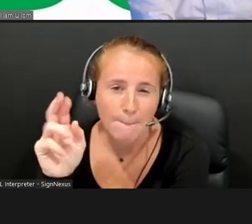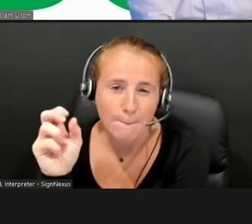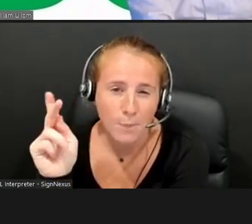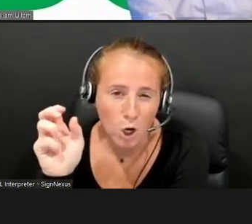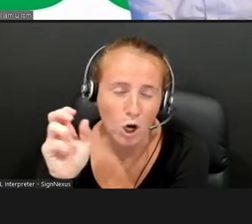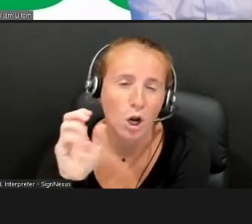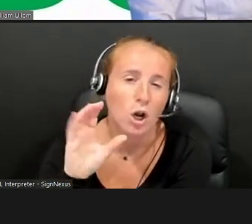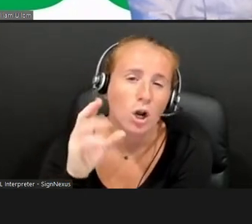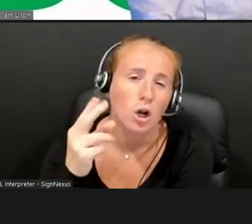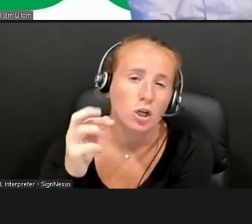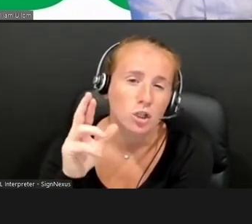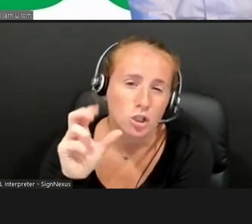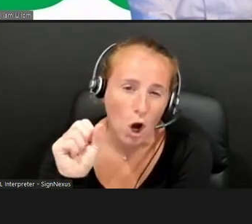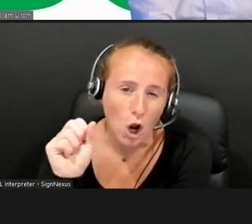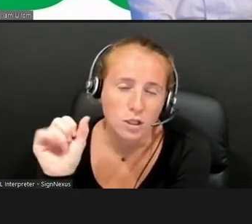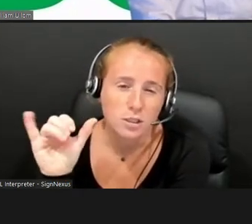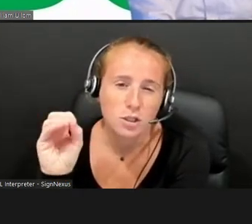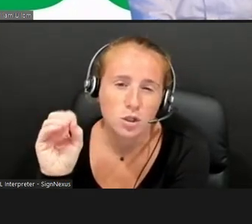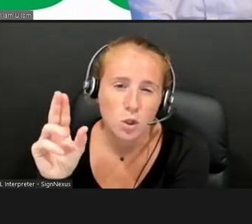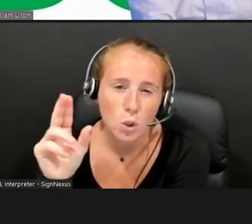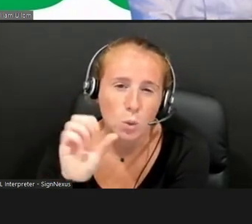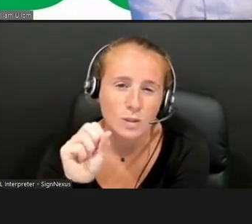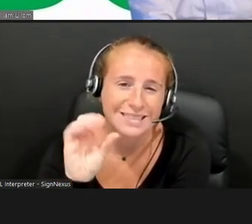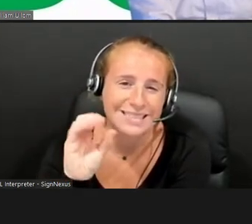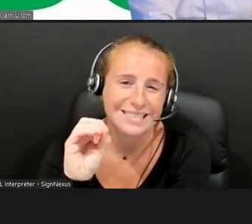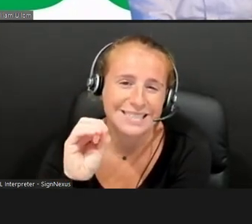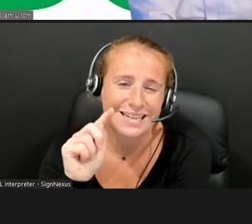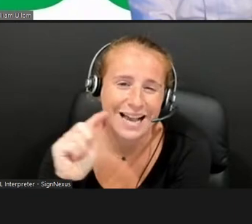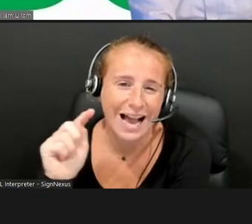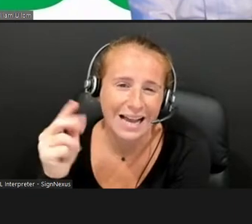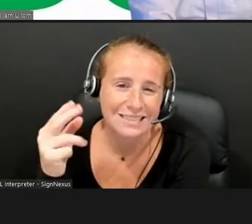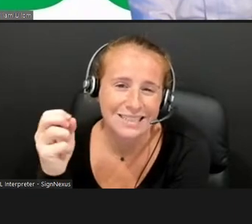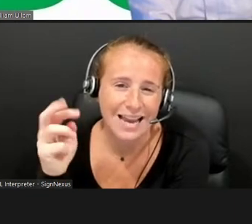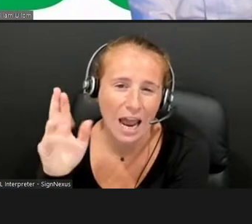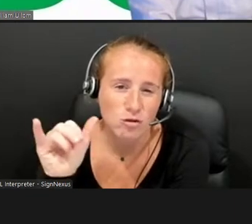Scott Henry Michelle Winfield